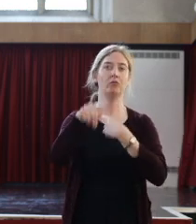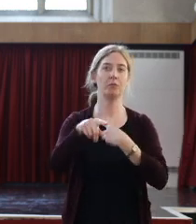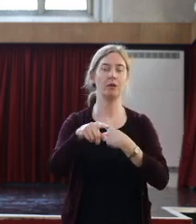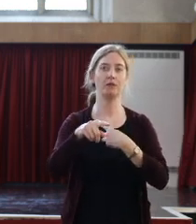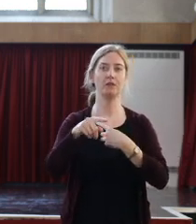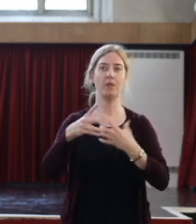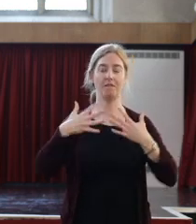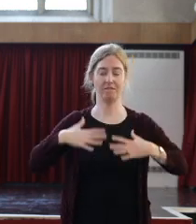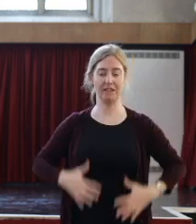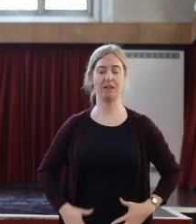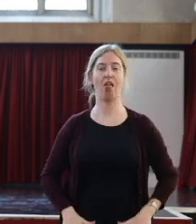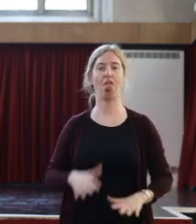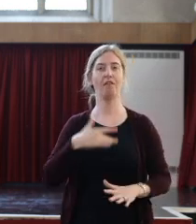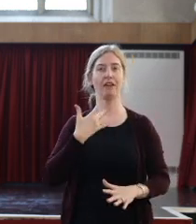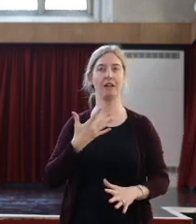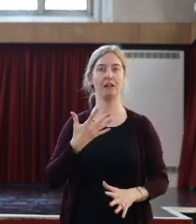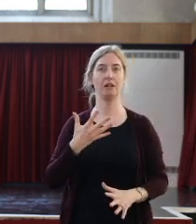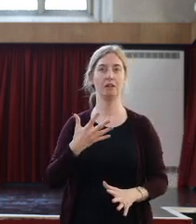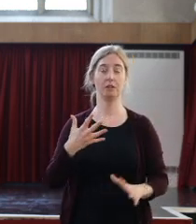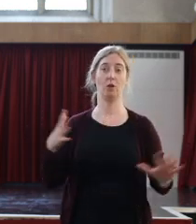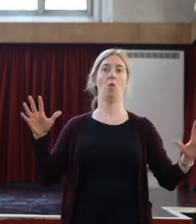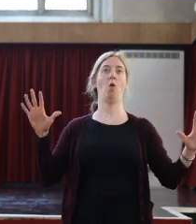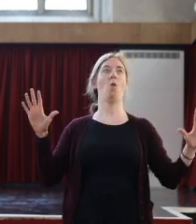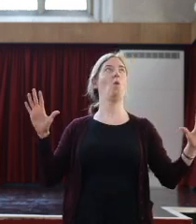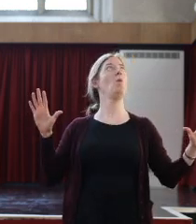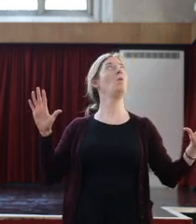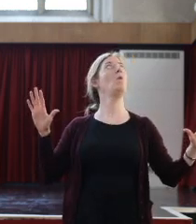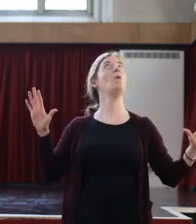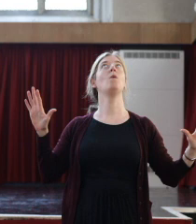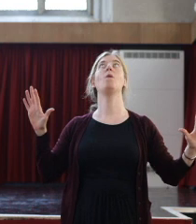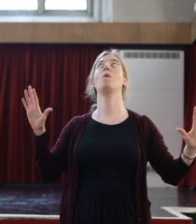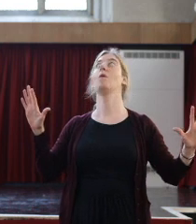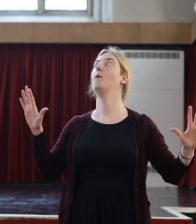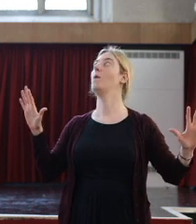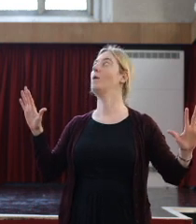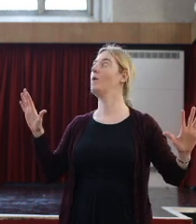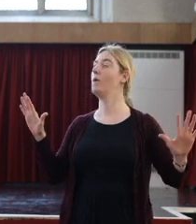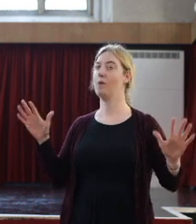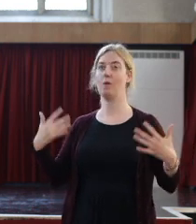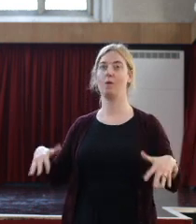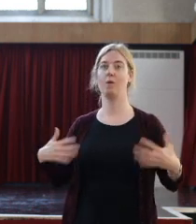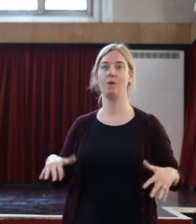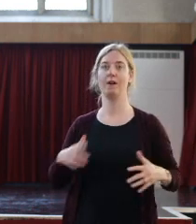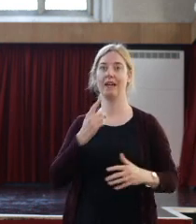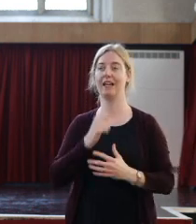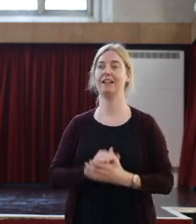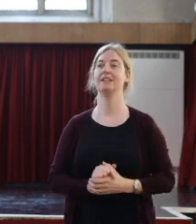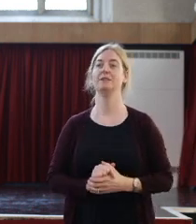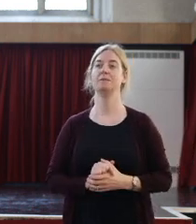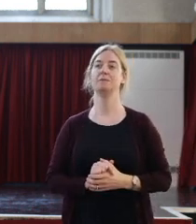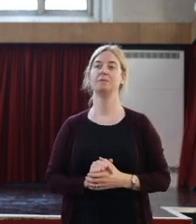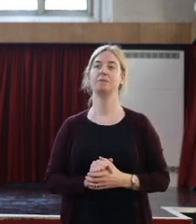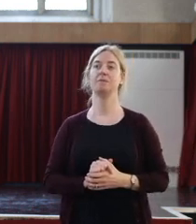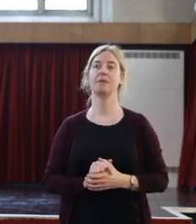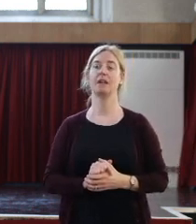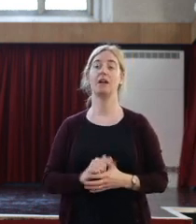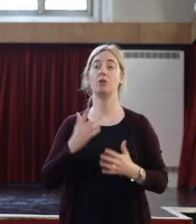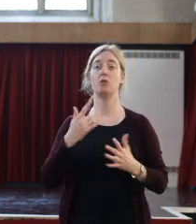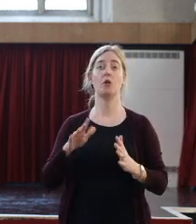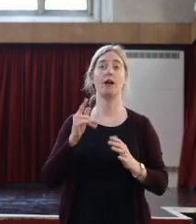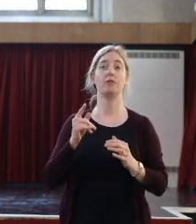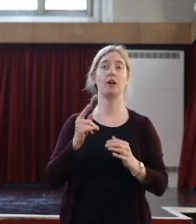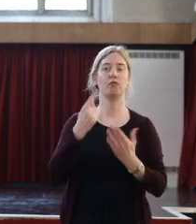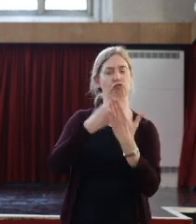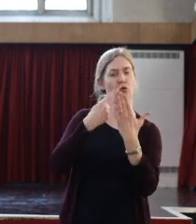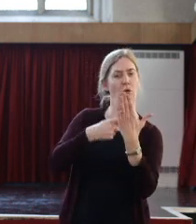bodily way because it's so big, and yeah, and it's just so accessible. And there's no sort of ways to